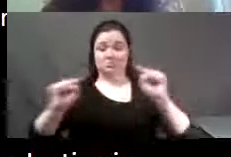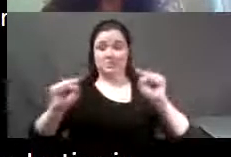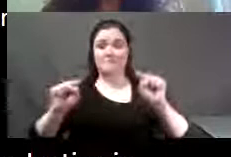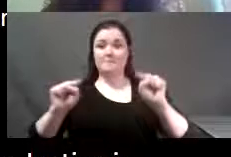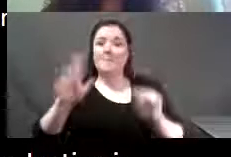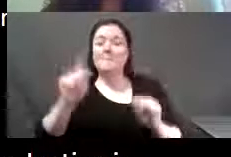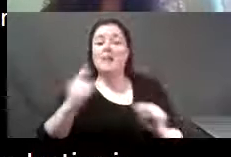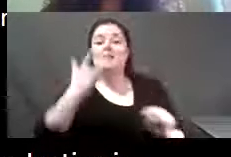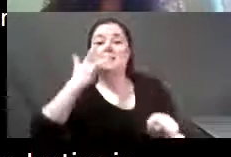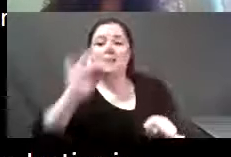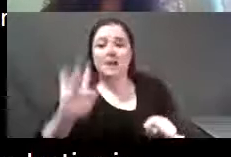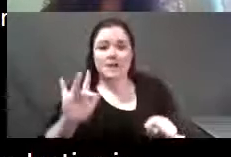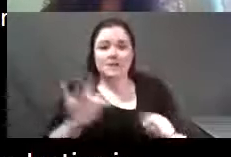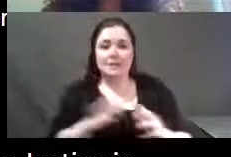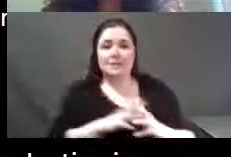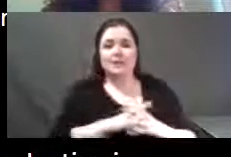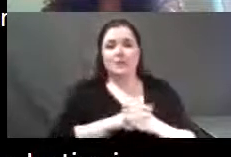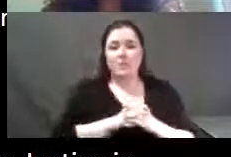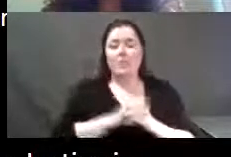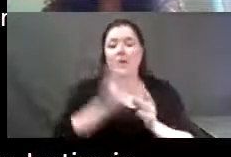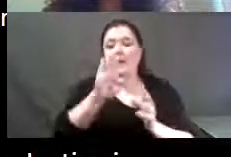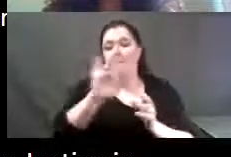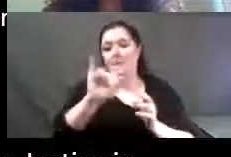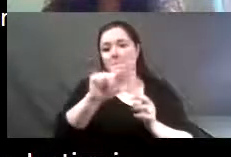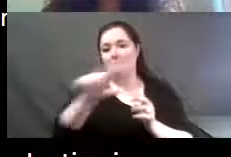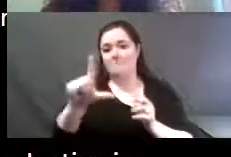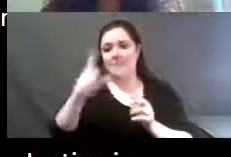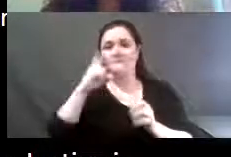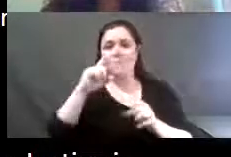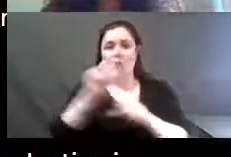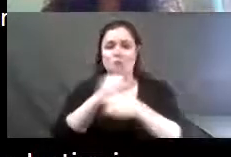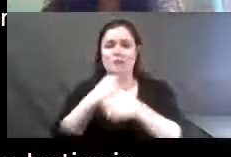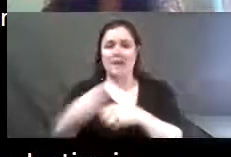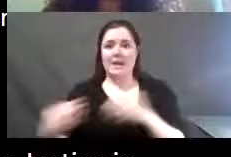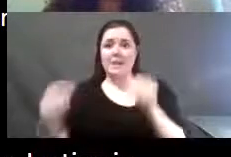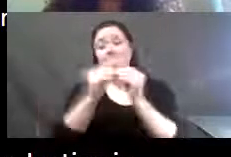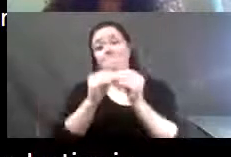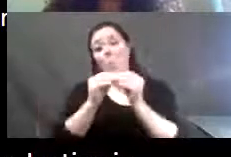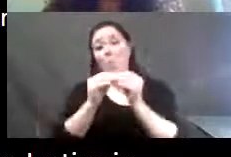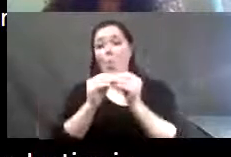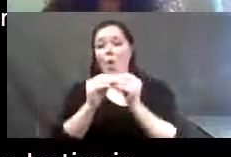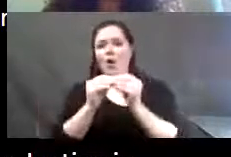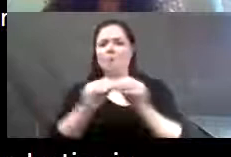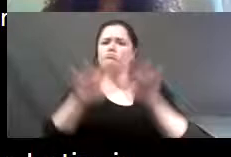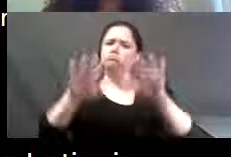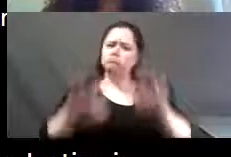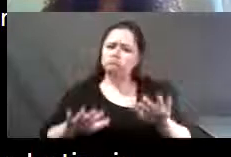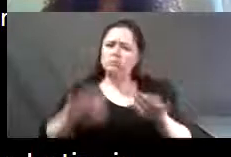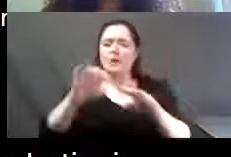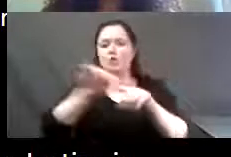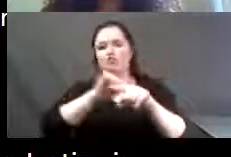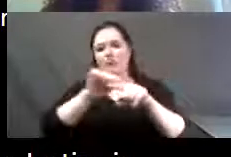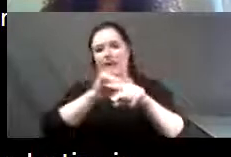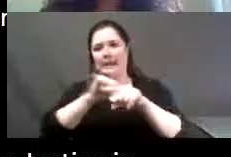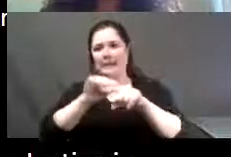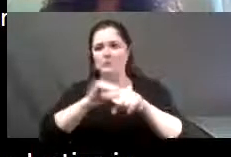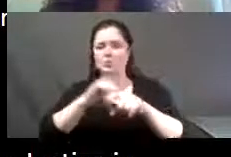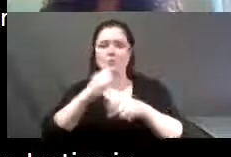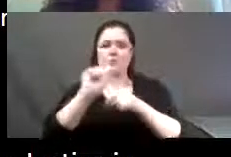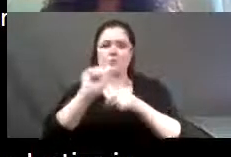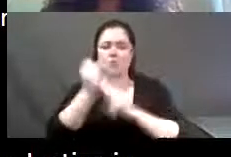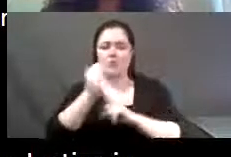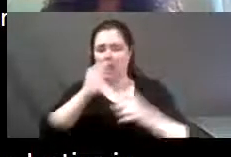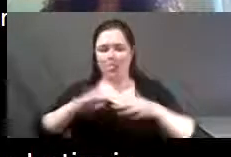luckily, the bill to create more de-escalation training and how